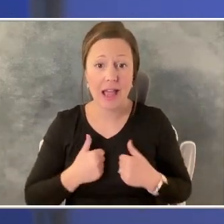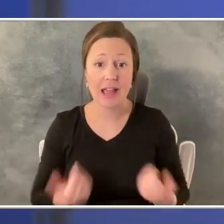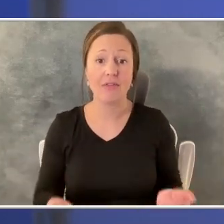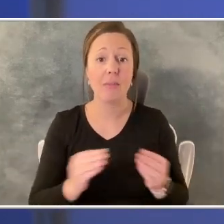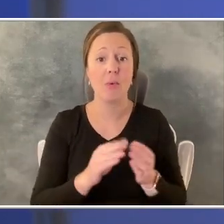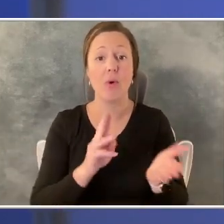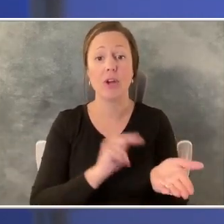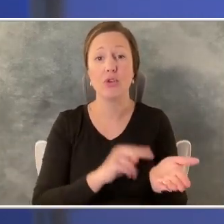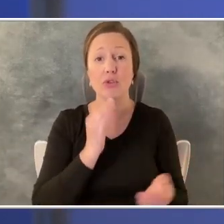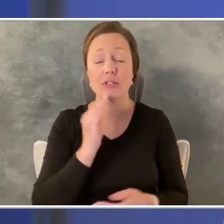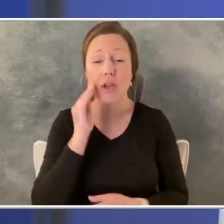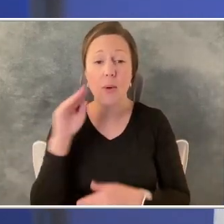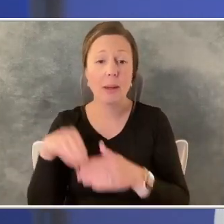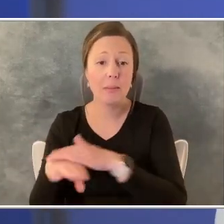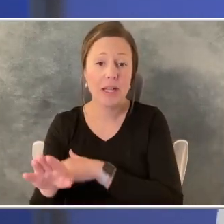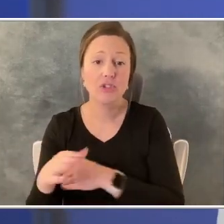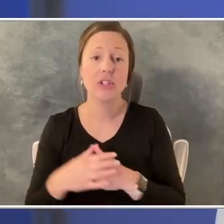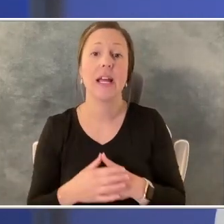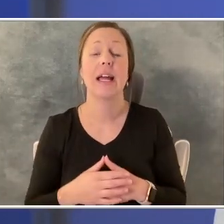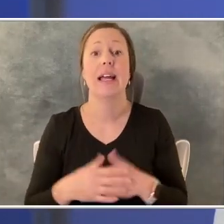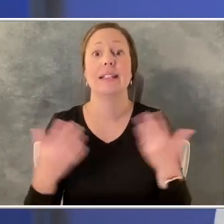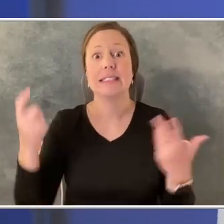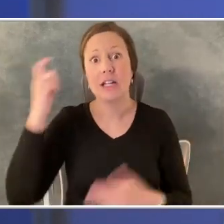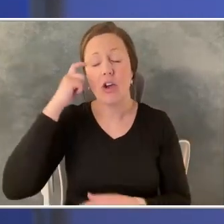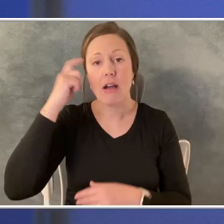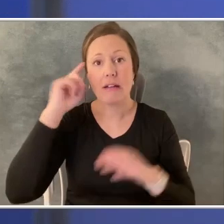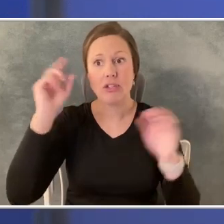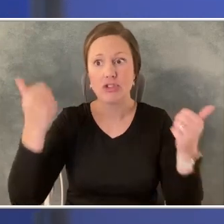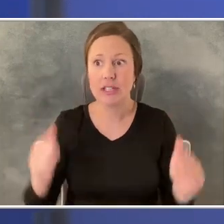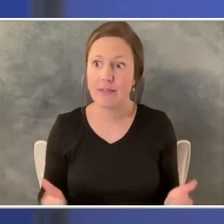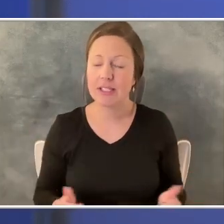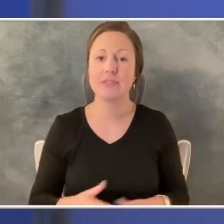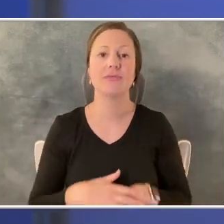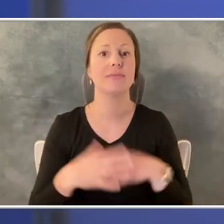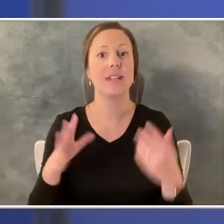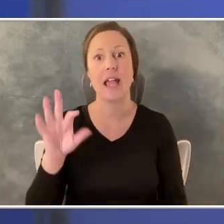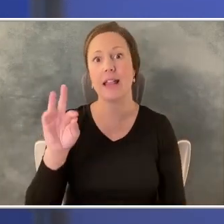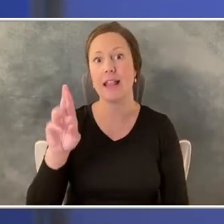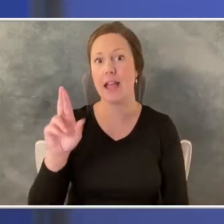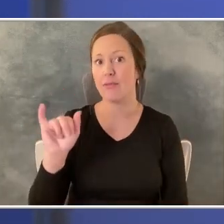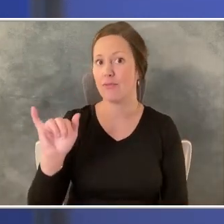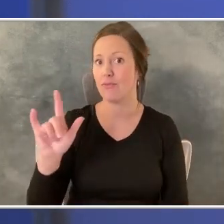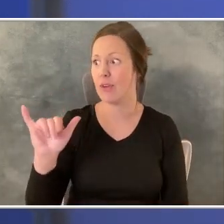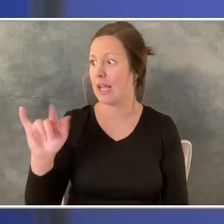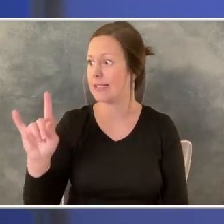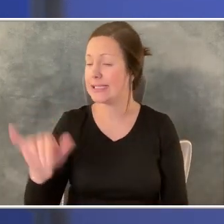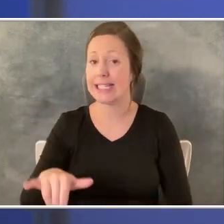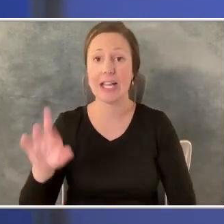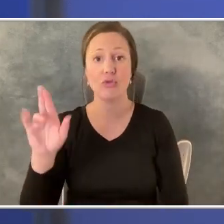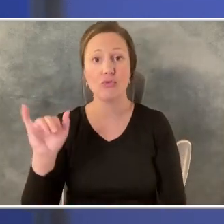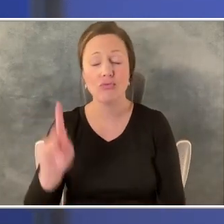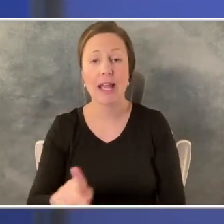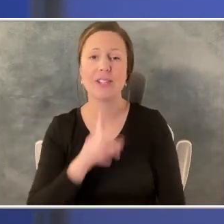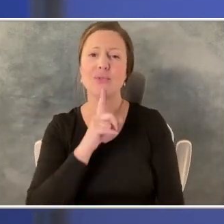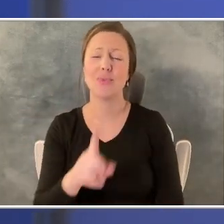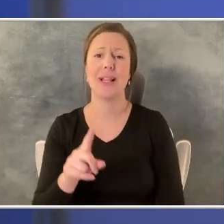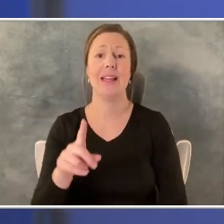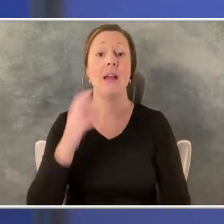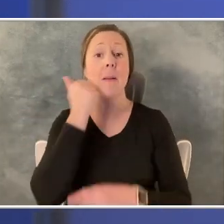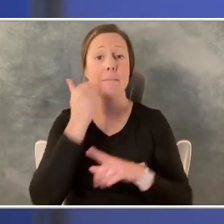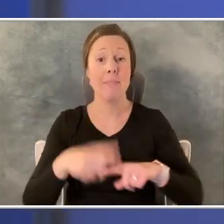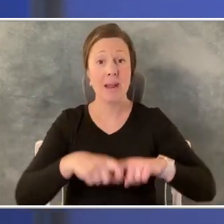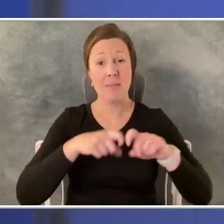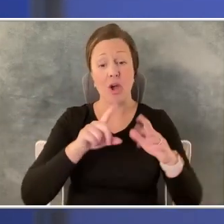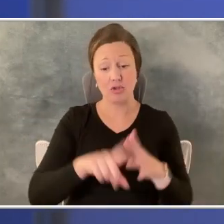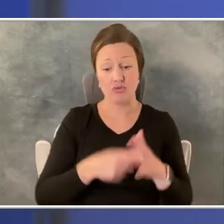higher cognition deficits, and much higher frailty risk. And how do we, menopause is kind of a starting point, but really talking about how do